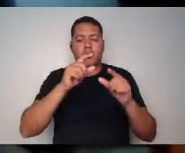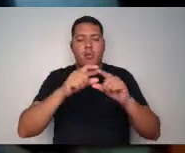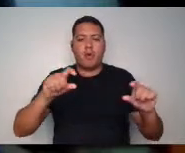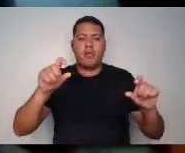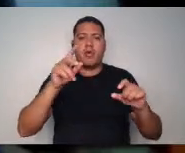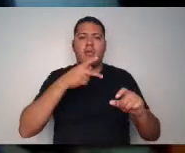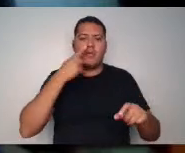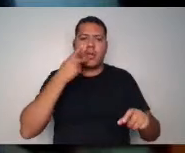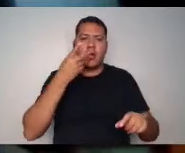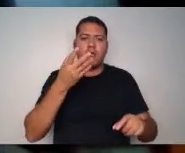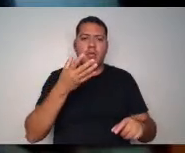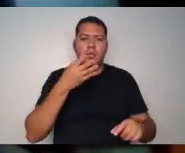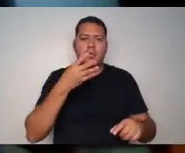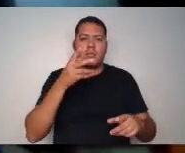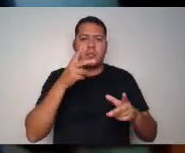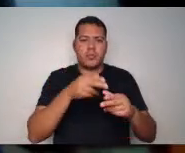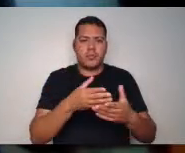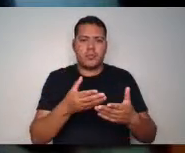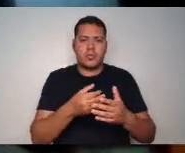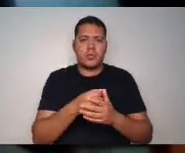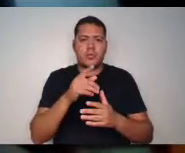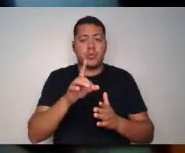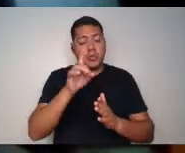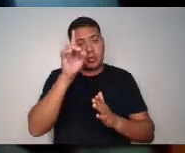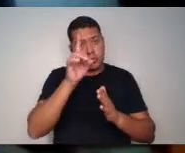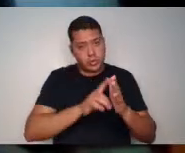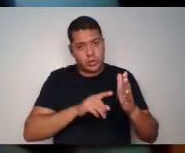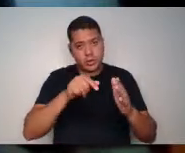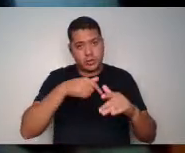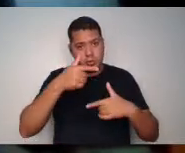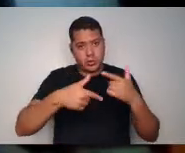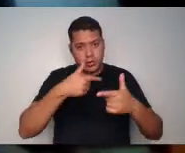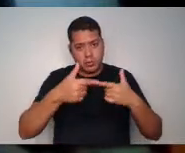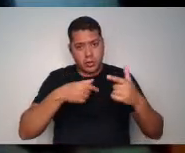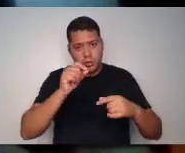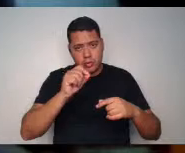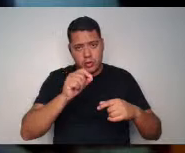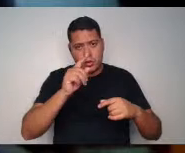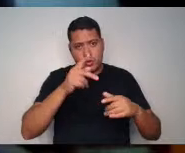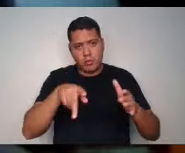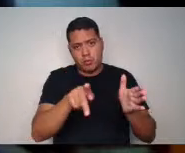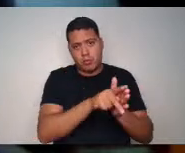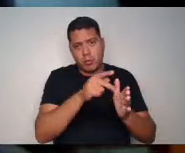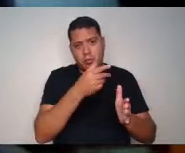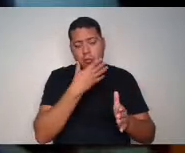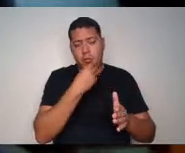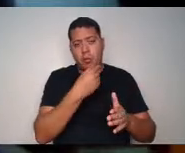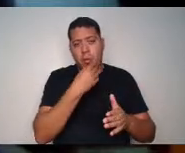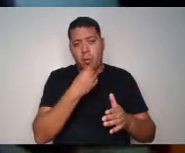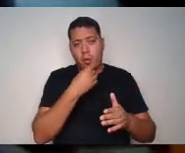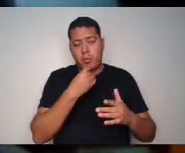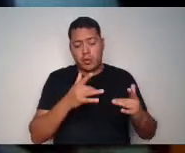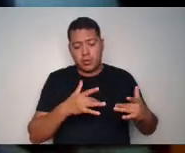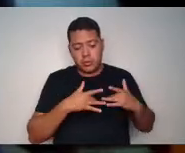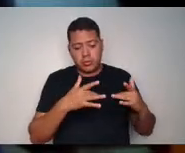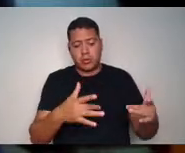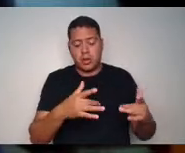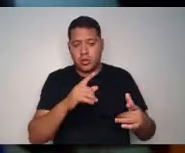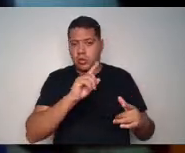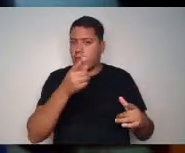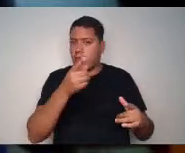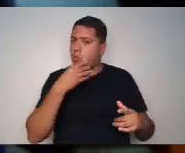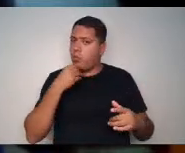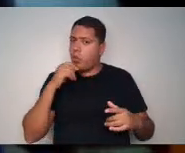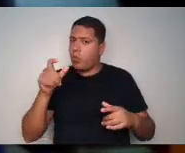says that basically summarizes the situation. So workers' right is the result